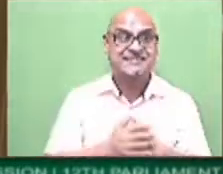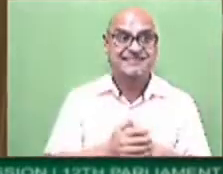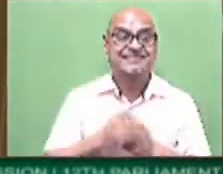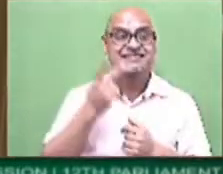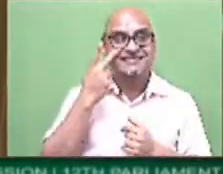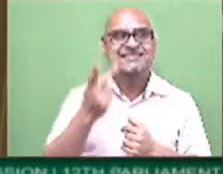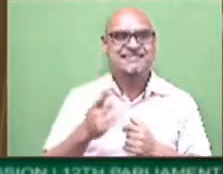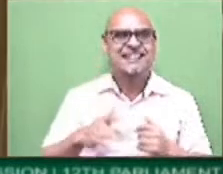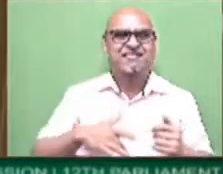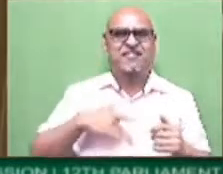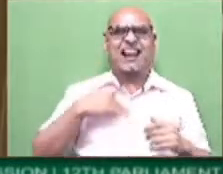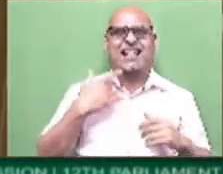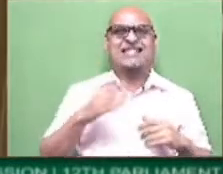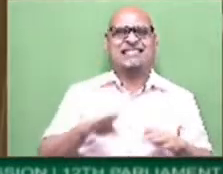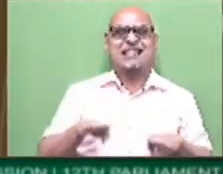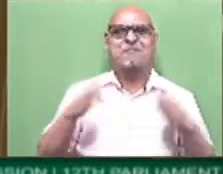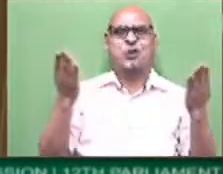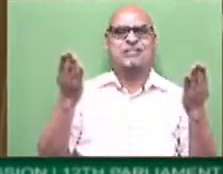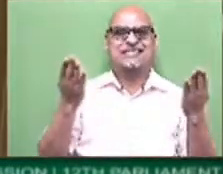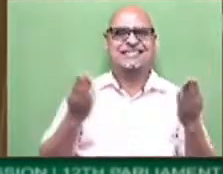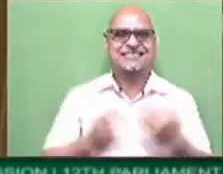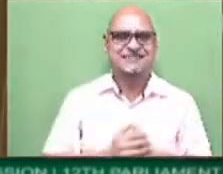of the severity of the times that we are in.